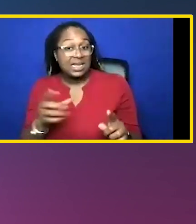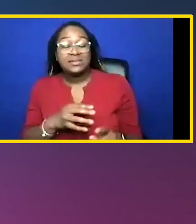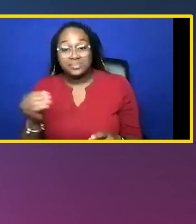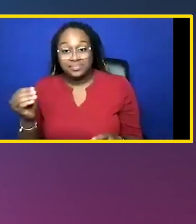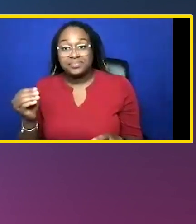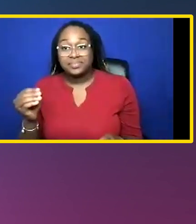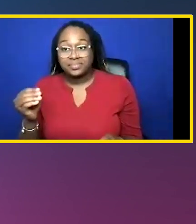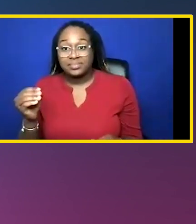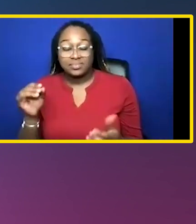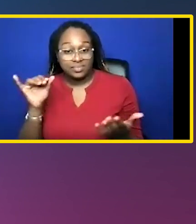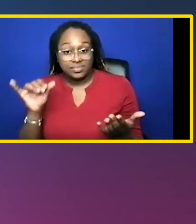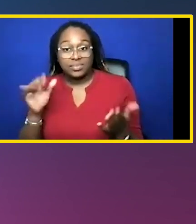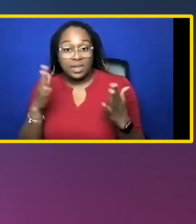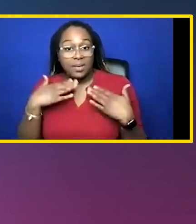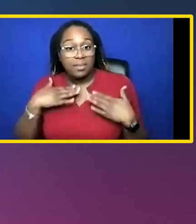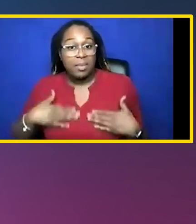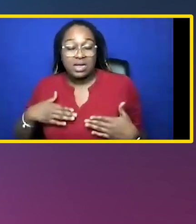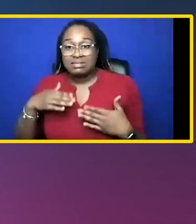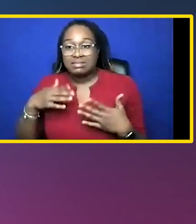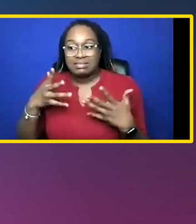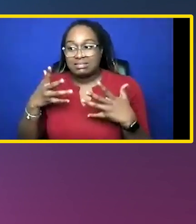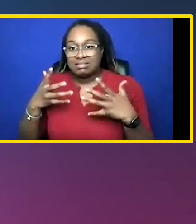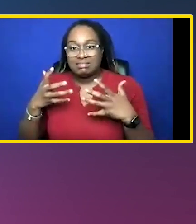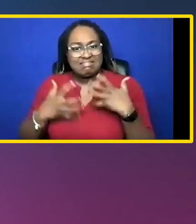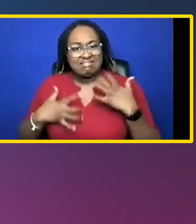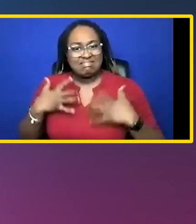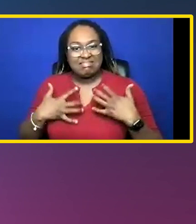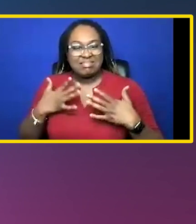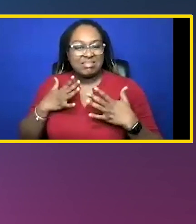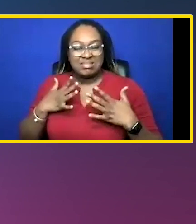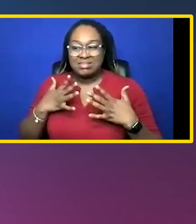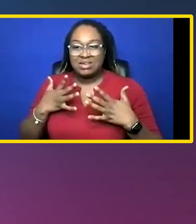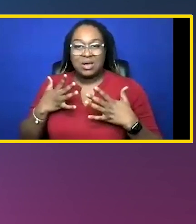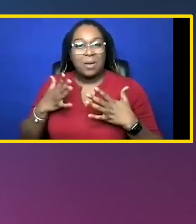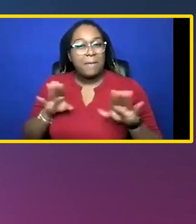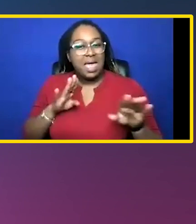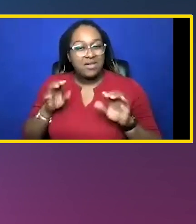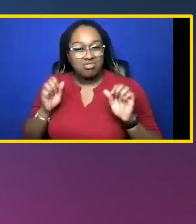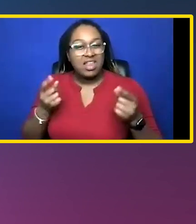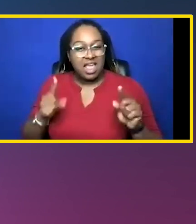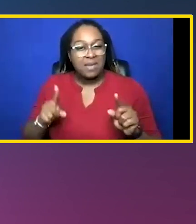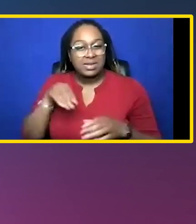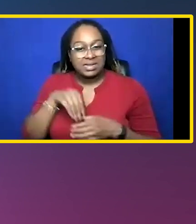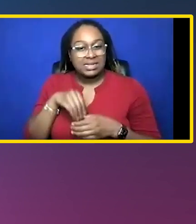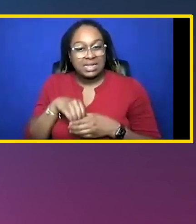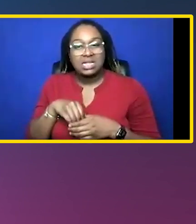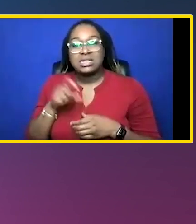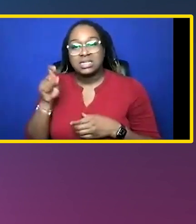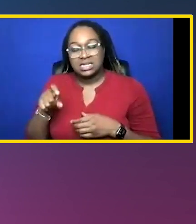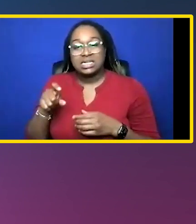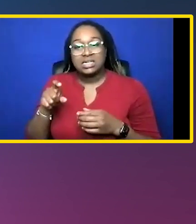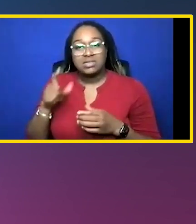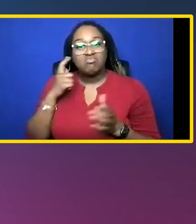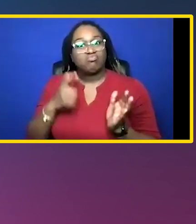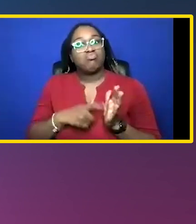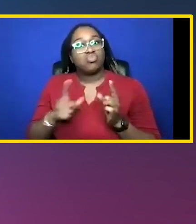and that those body dysmorphic behaviors can actually occur in you. So we need to detect